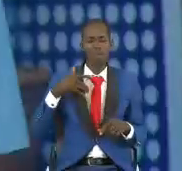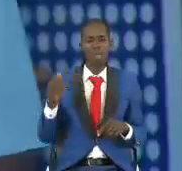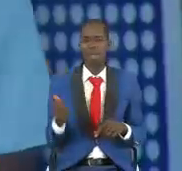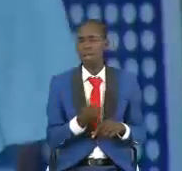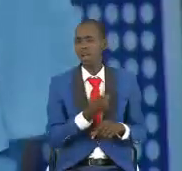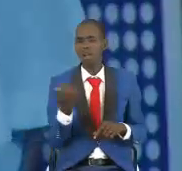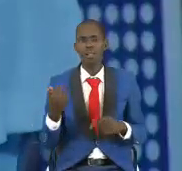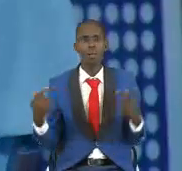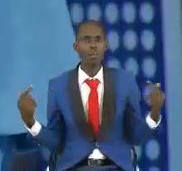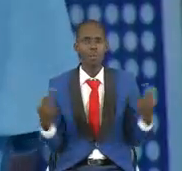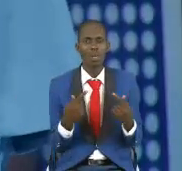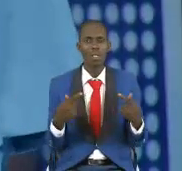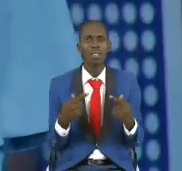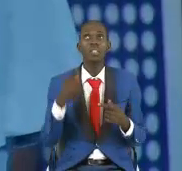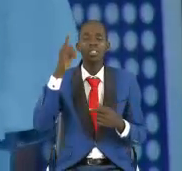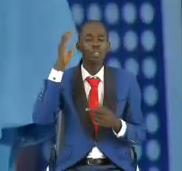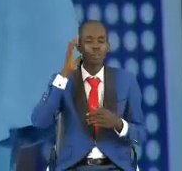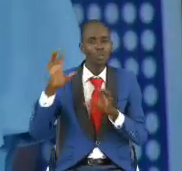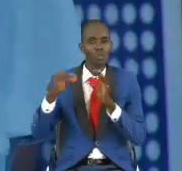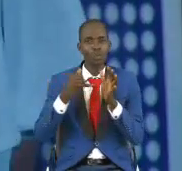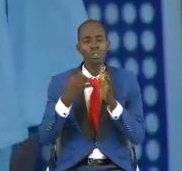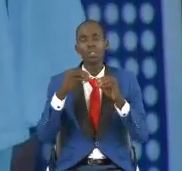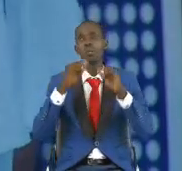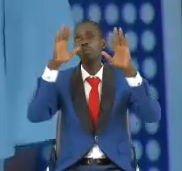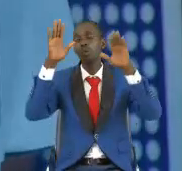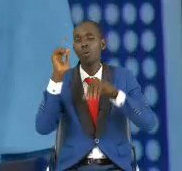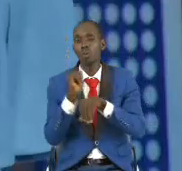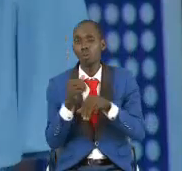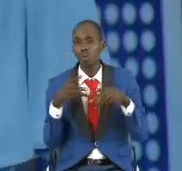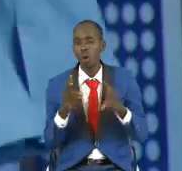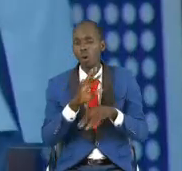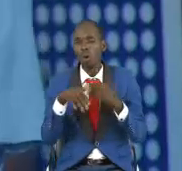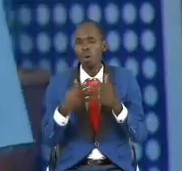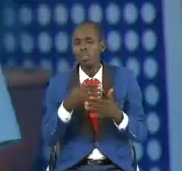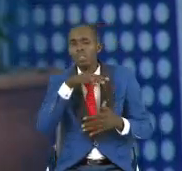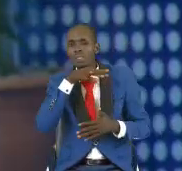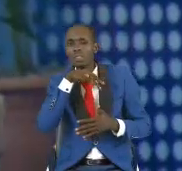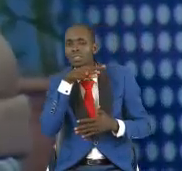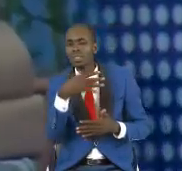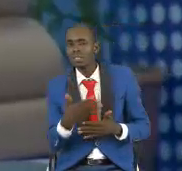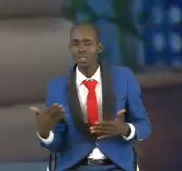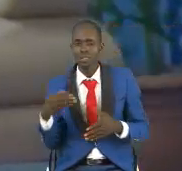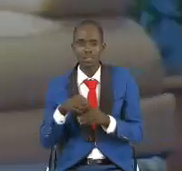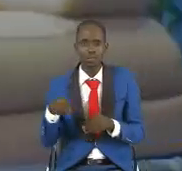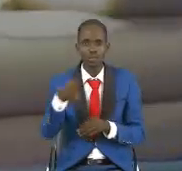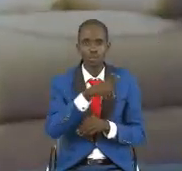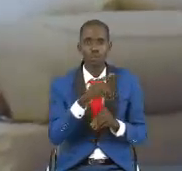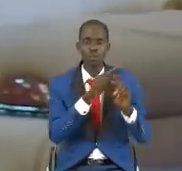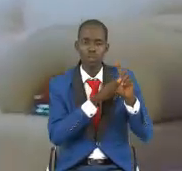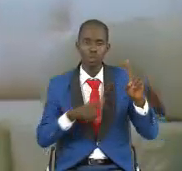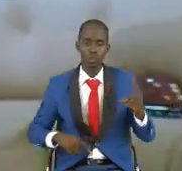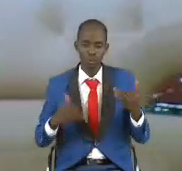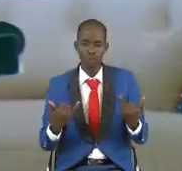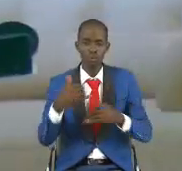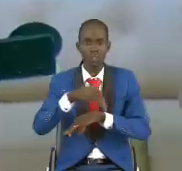will do it miraculously. And all the dirty, defiling things tonight, the Lord says, I've